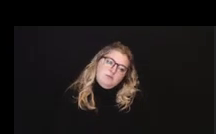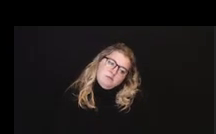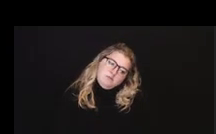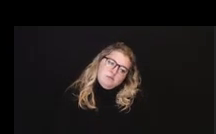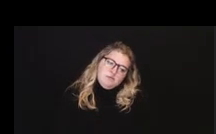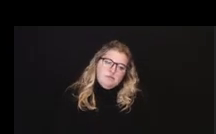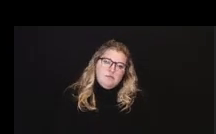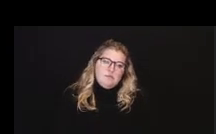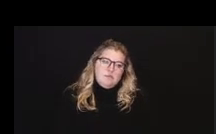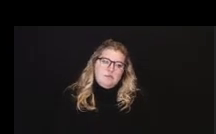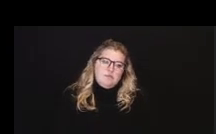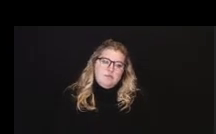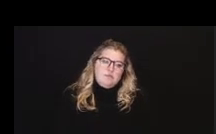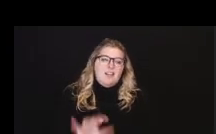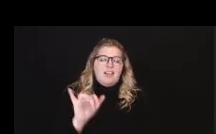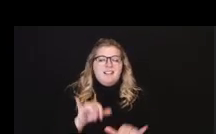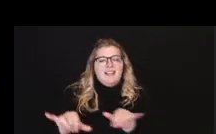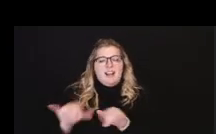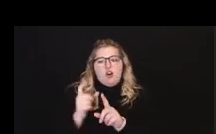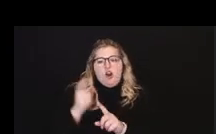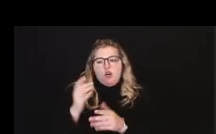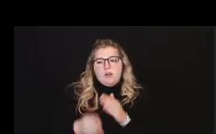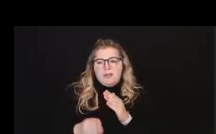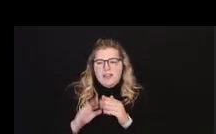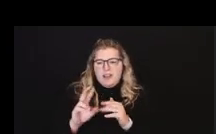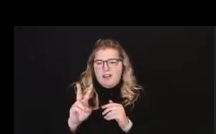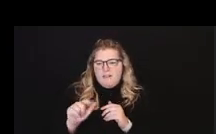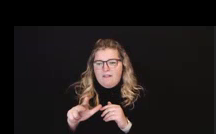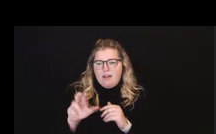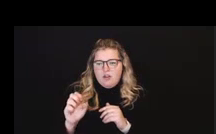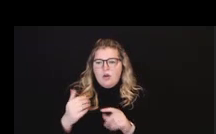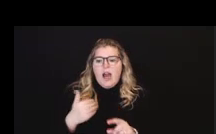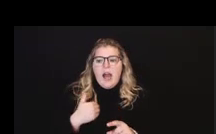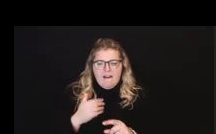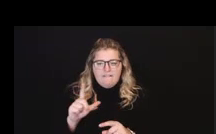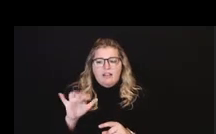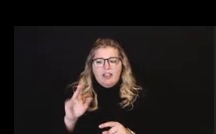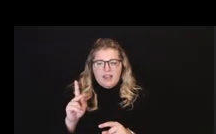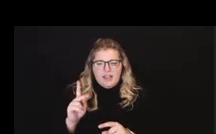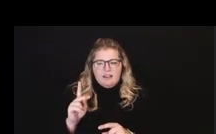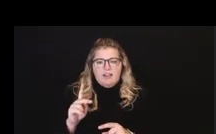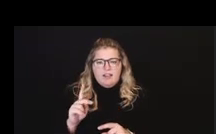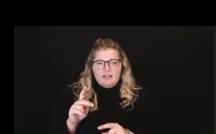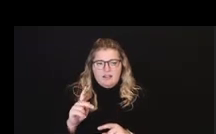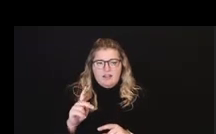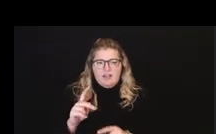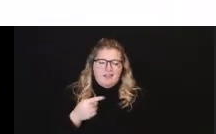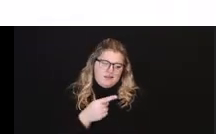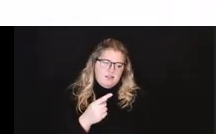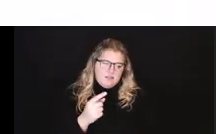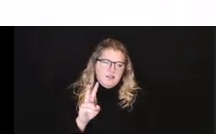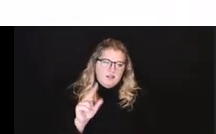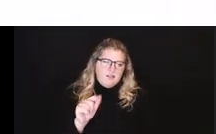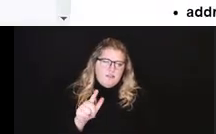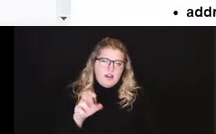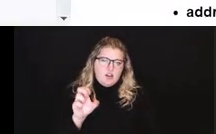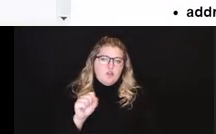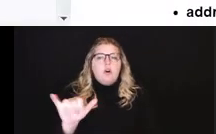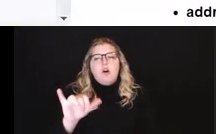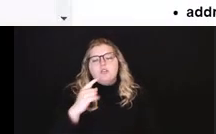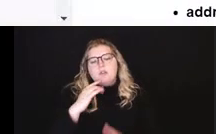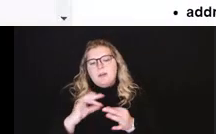So that standard autocomplete value, that is that link up above, those are those values, Bethany. And it does also, and I should